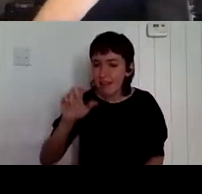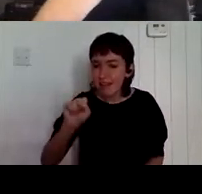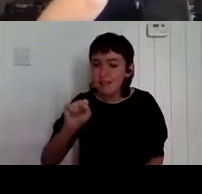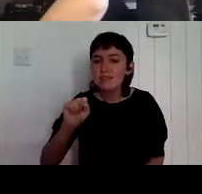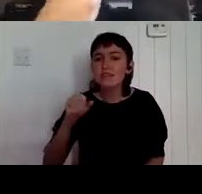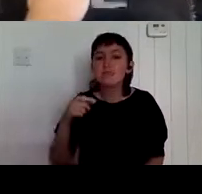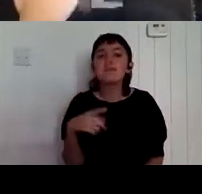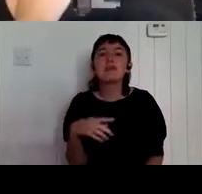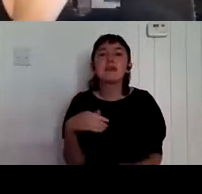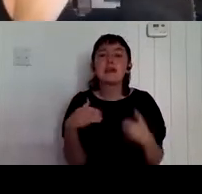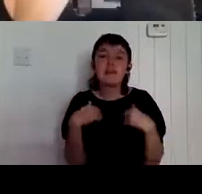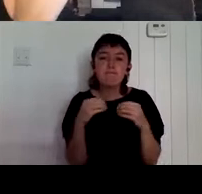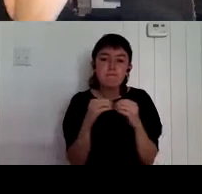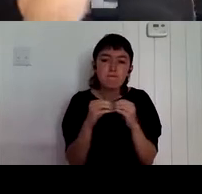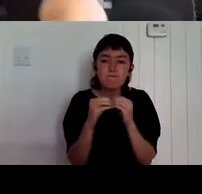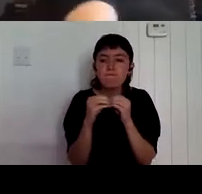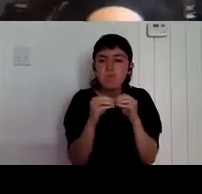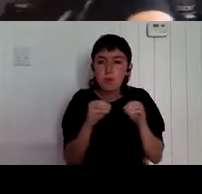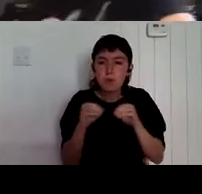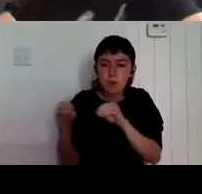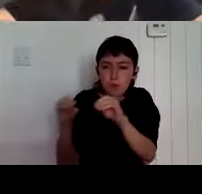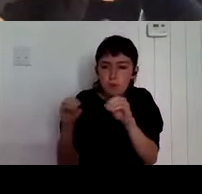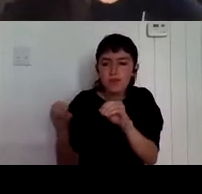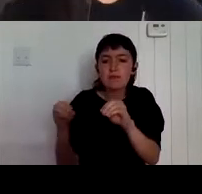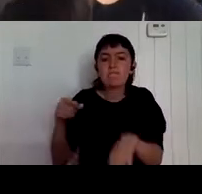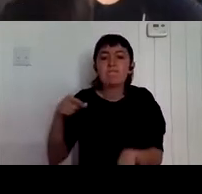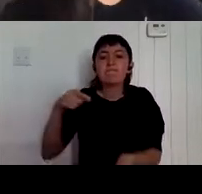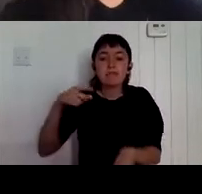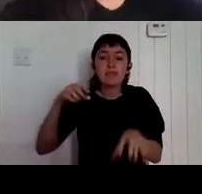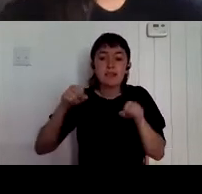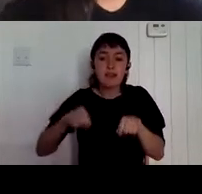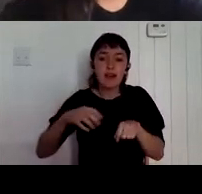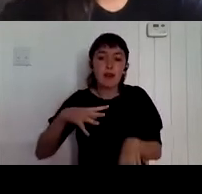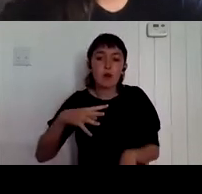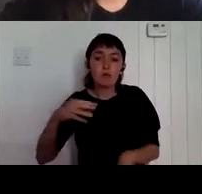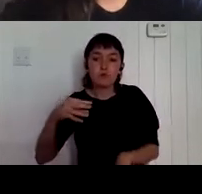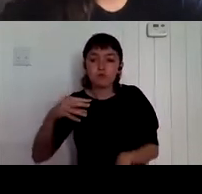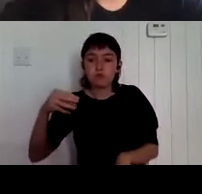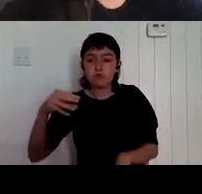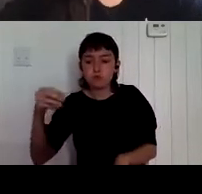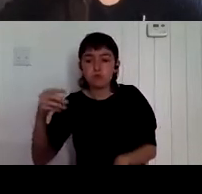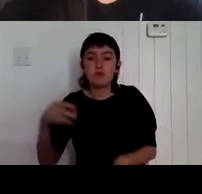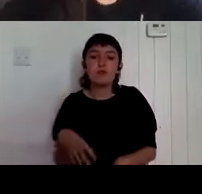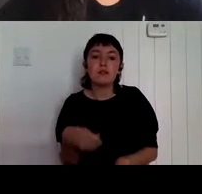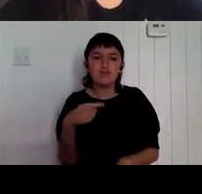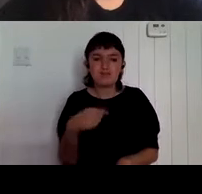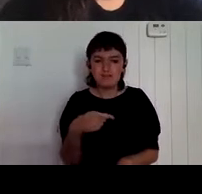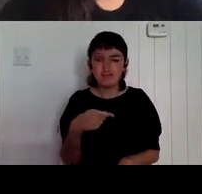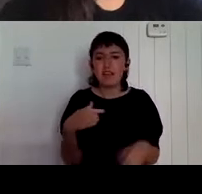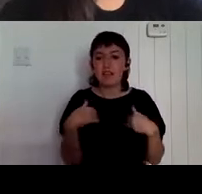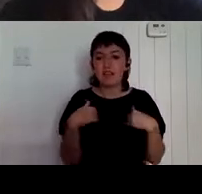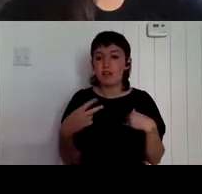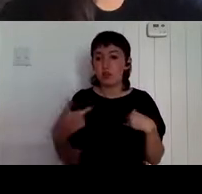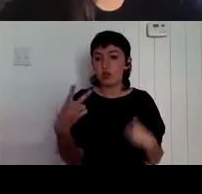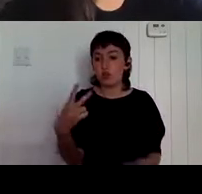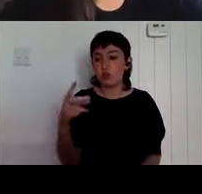pulse. Because jellyfish are diploblasts, meaning they only have two layers, unlike us who have three layers.